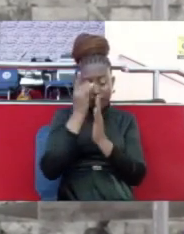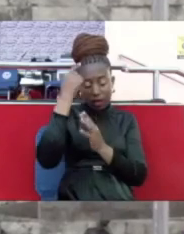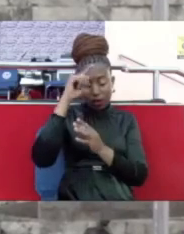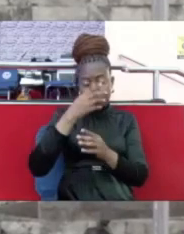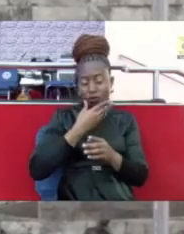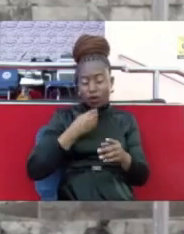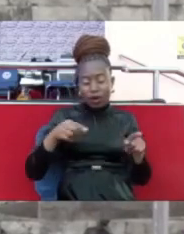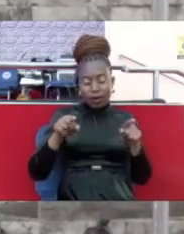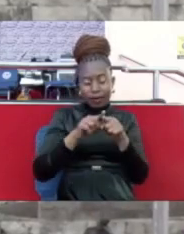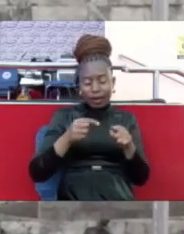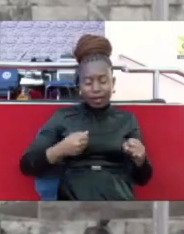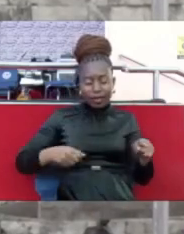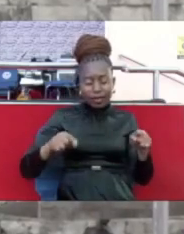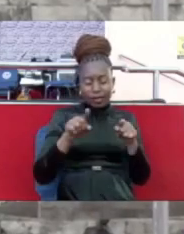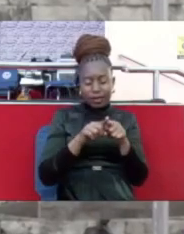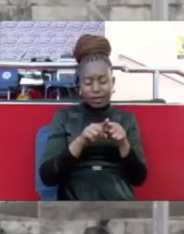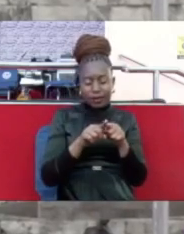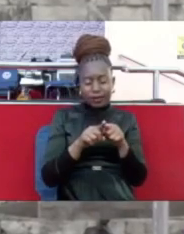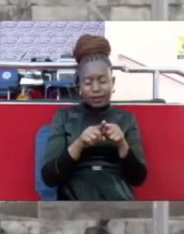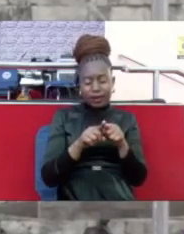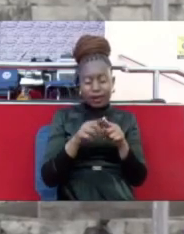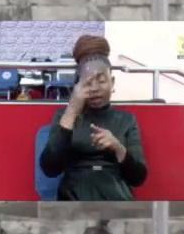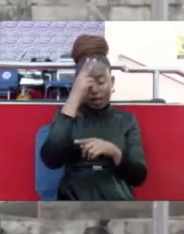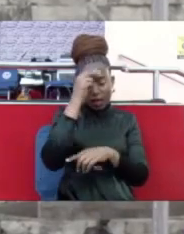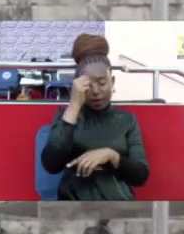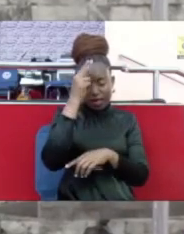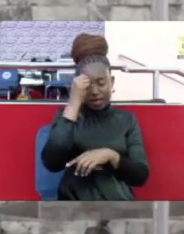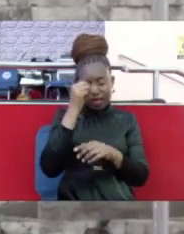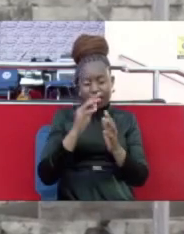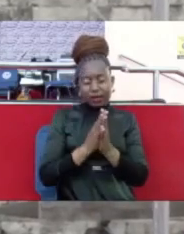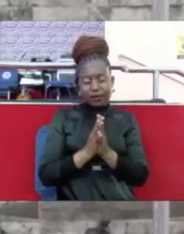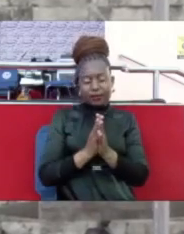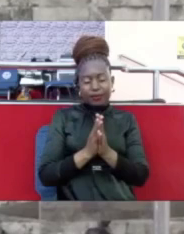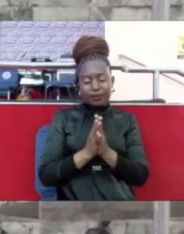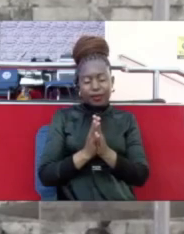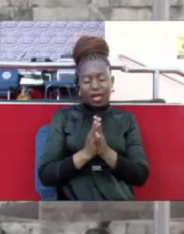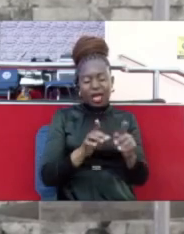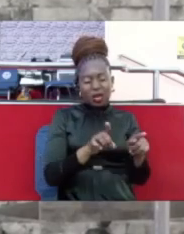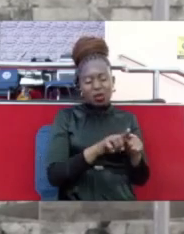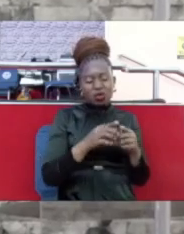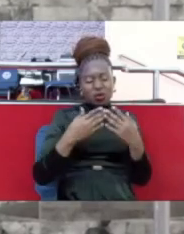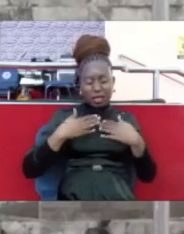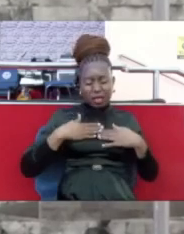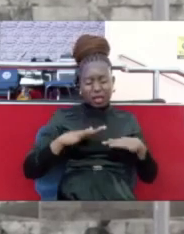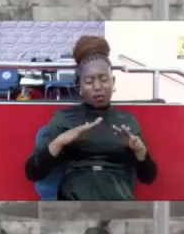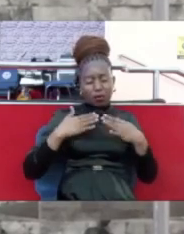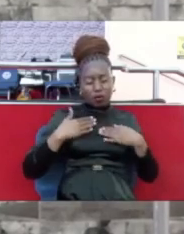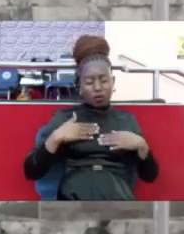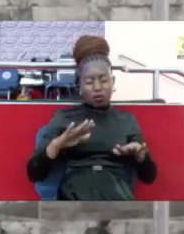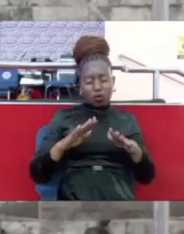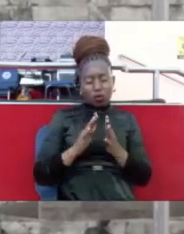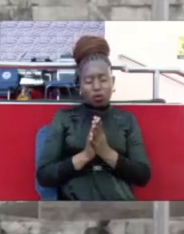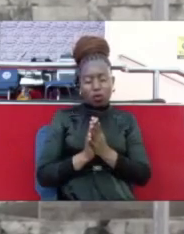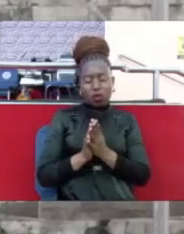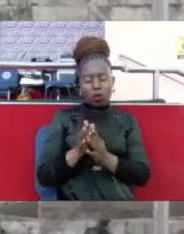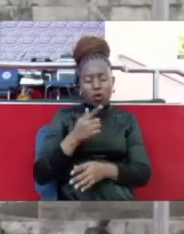sisters, tunaombea ndugu na dada zetu, the Maasai, wa Maasai, and the Samburu. Na wa Samburu. We ask God that